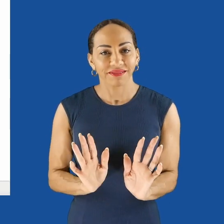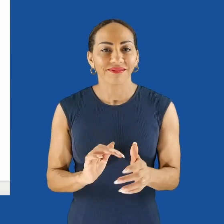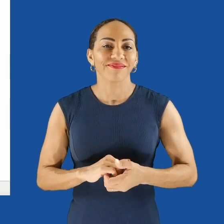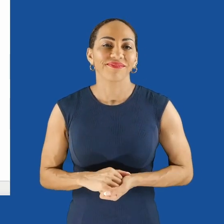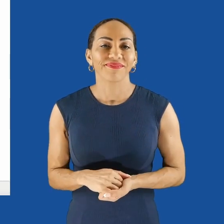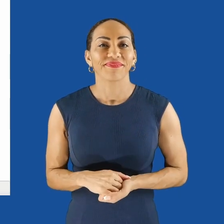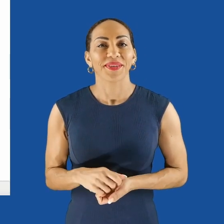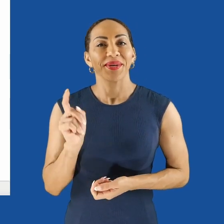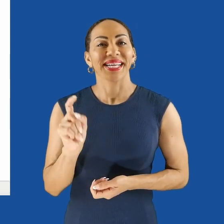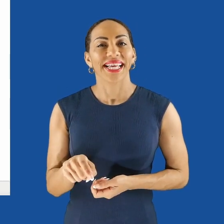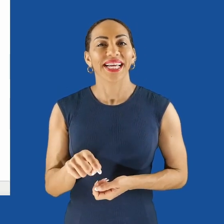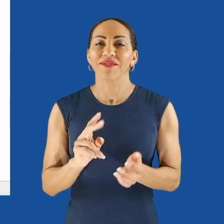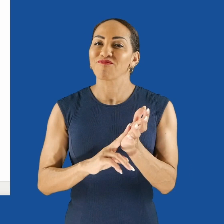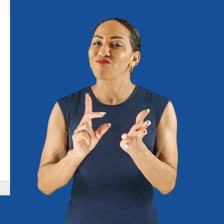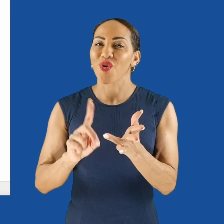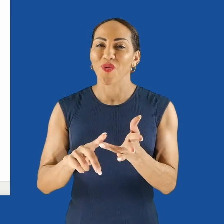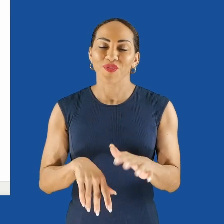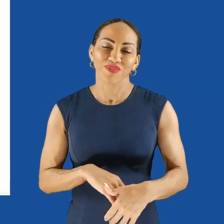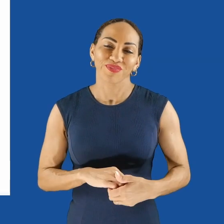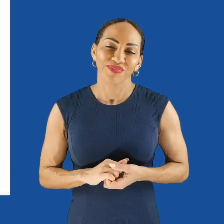add, so I'm going to press no.